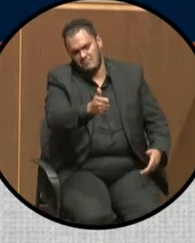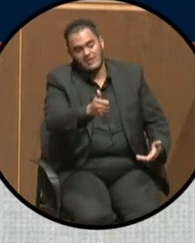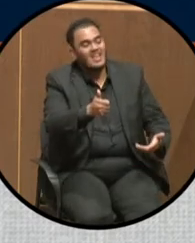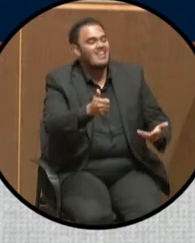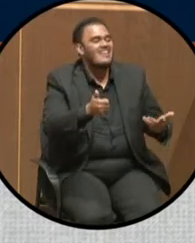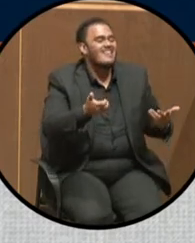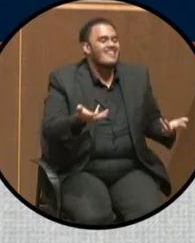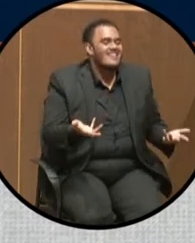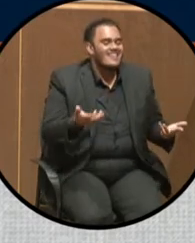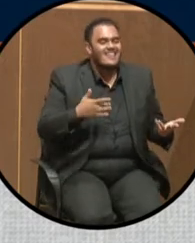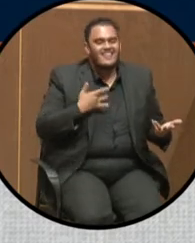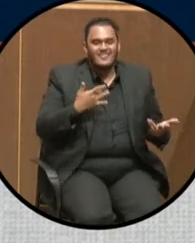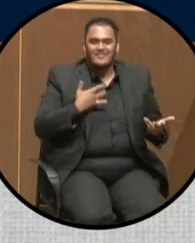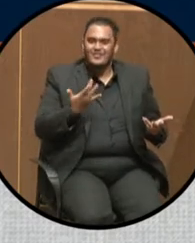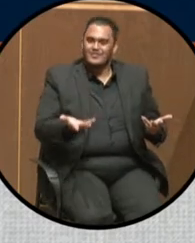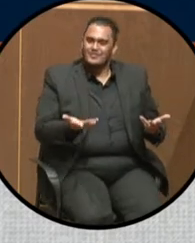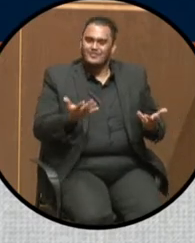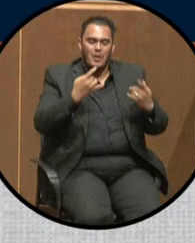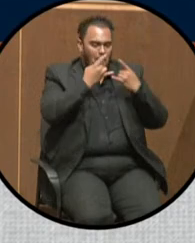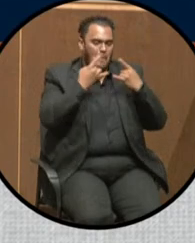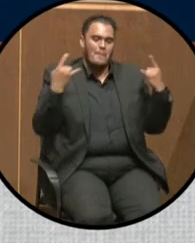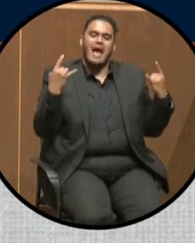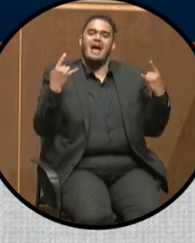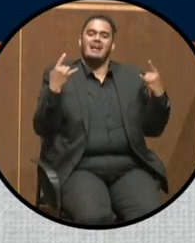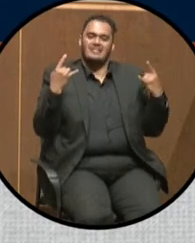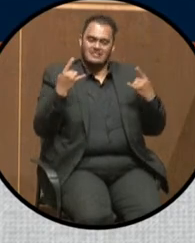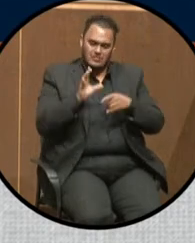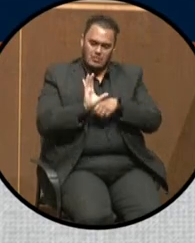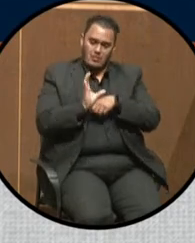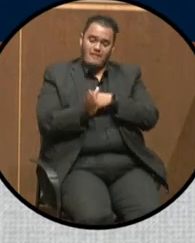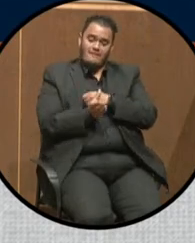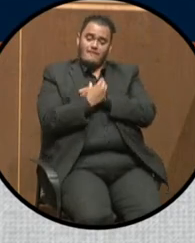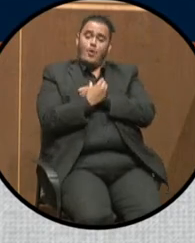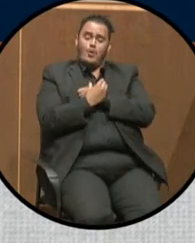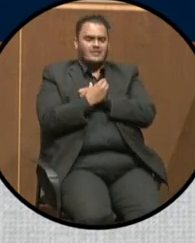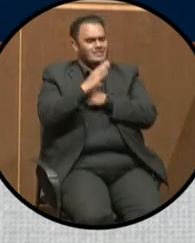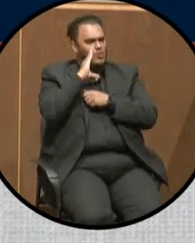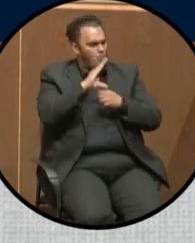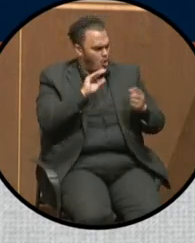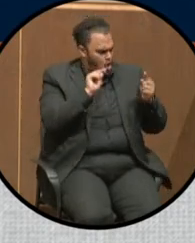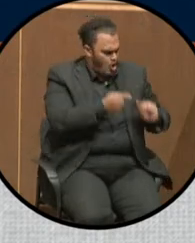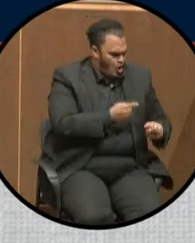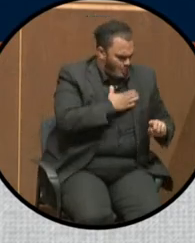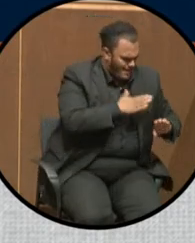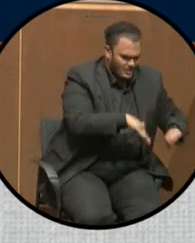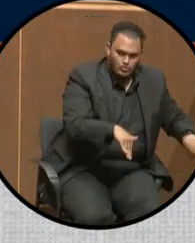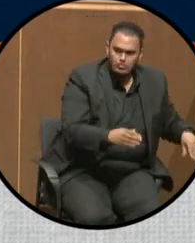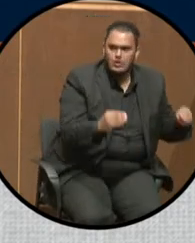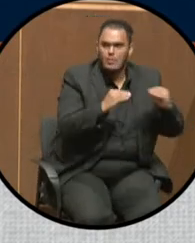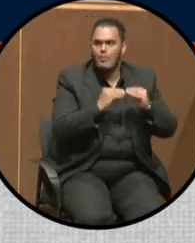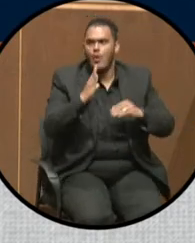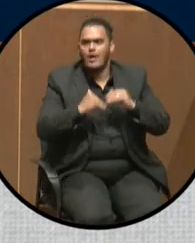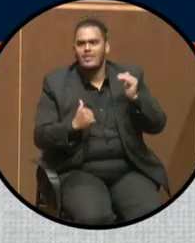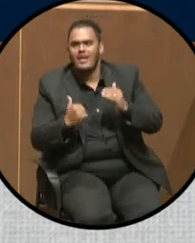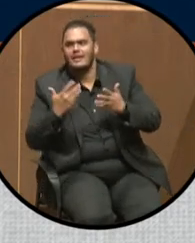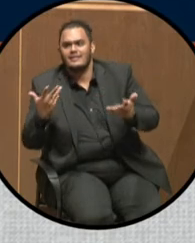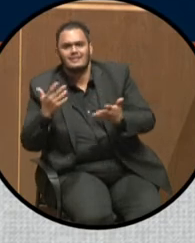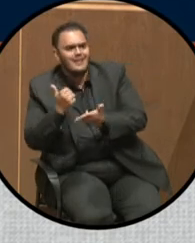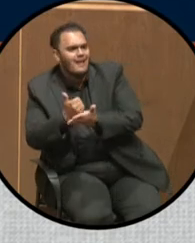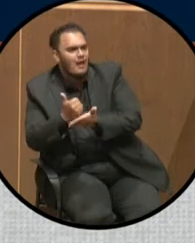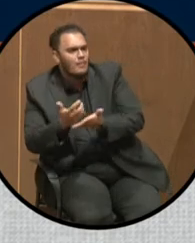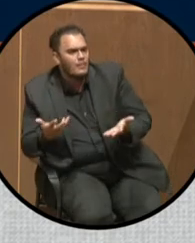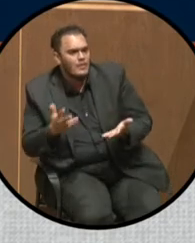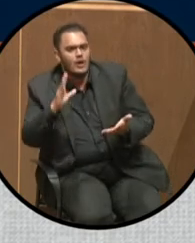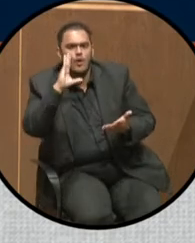mask mandate for us would hinder my kids more than it's actually going to help them. It will interfere